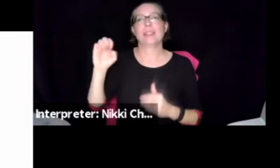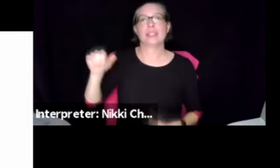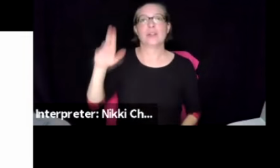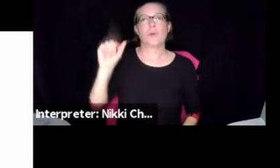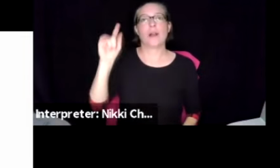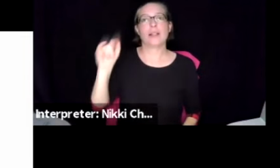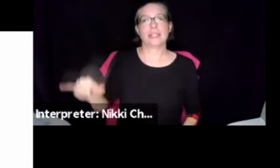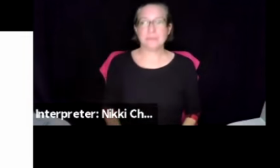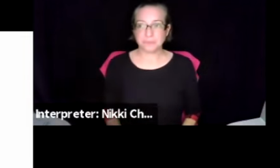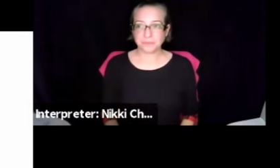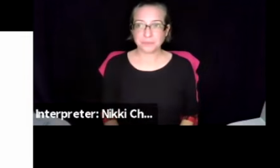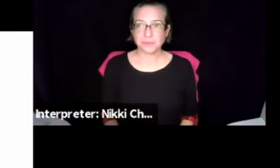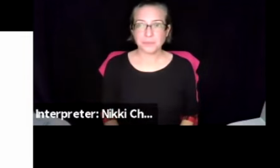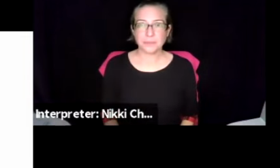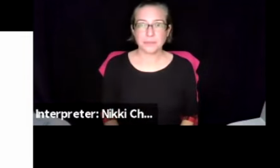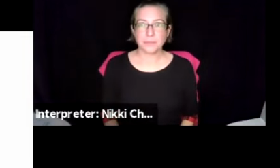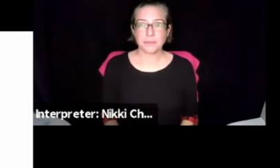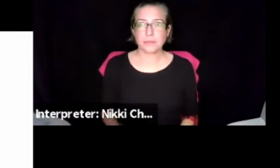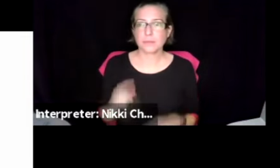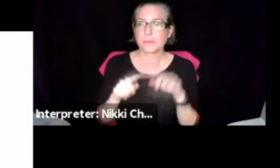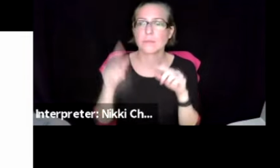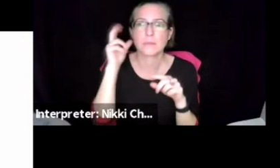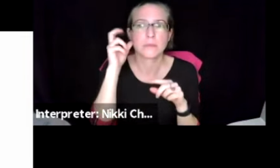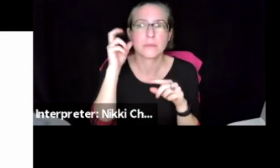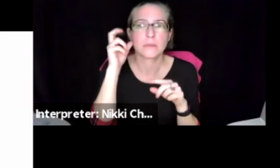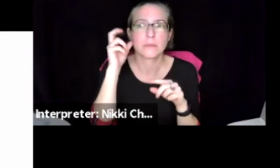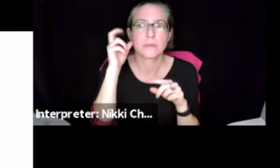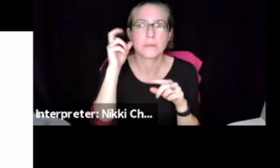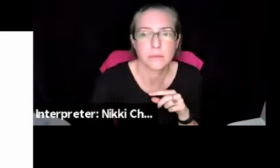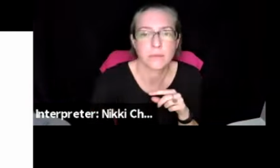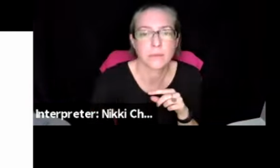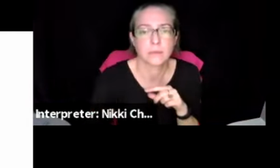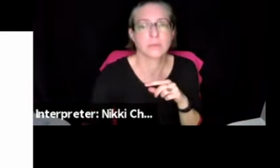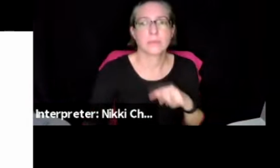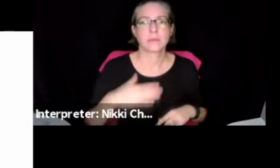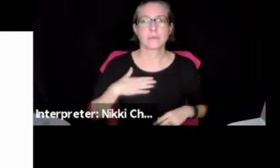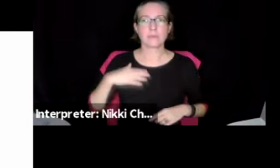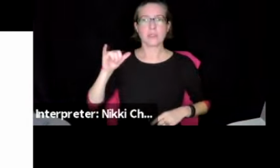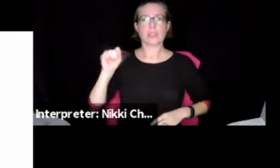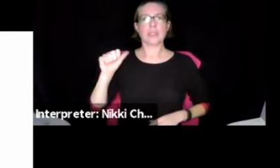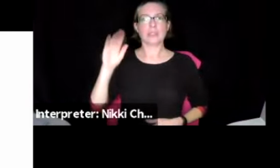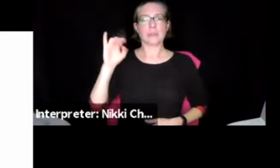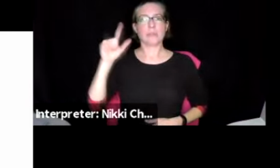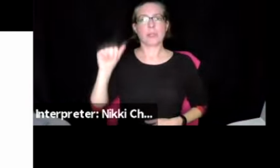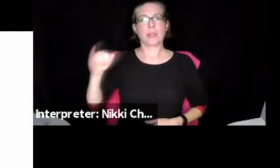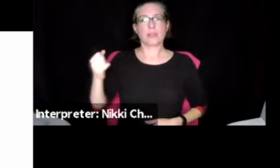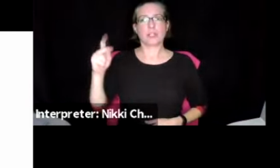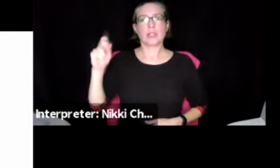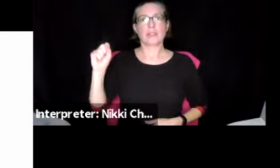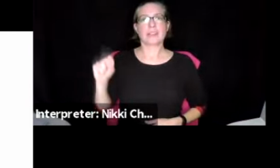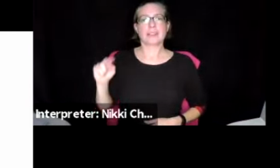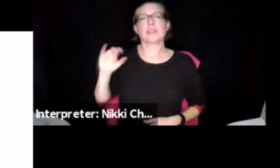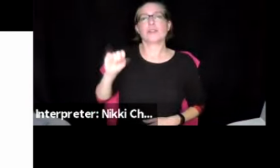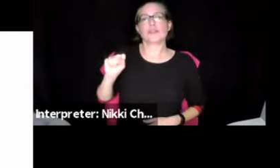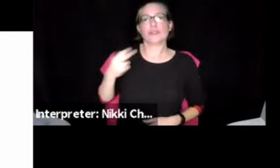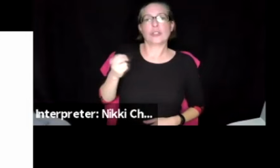Hey everyone, my name is Isabella Jackson. My pronouns are she, her, hers. I'm a first-year student at the University of Georgia